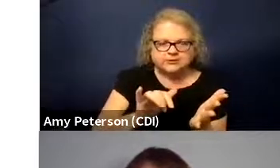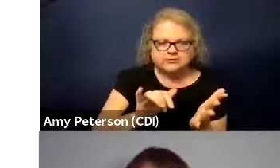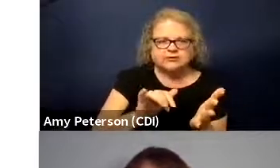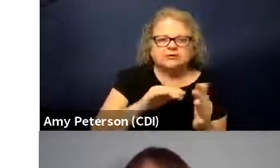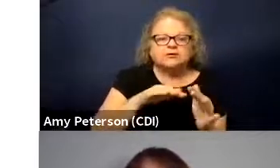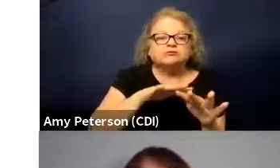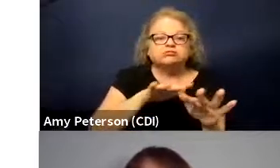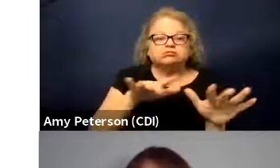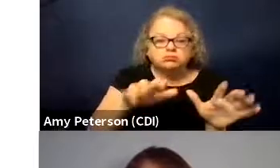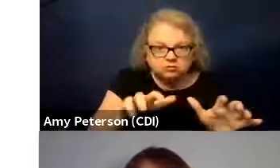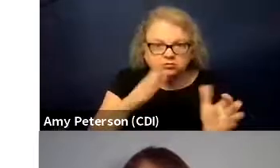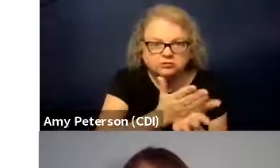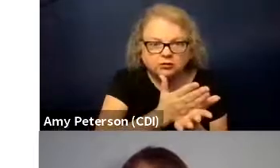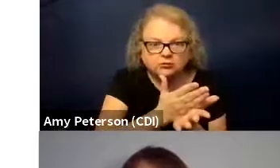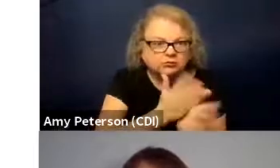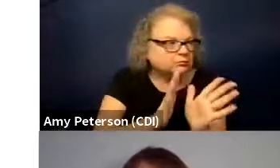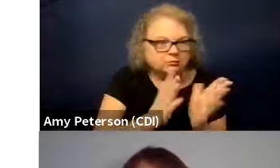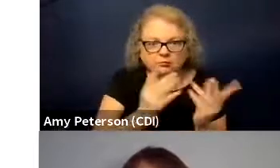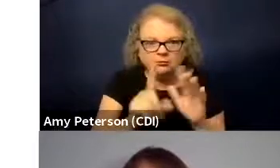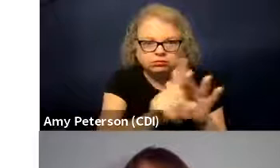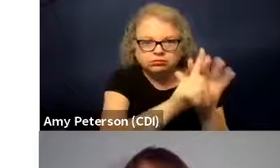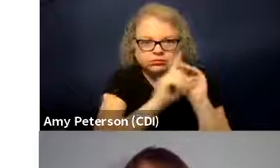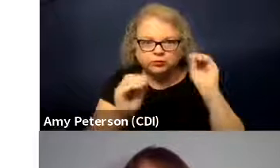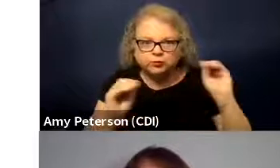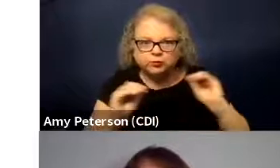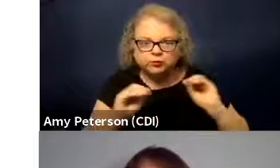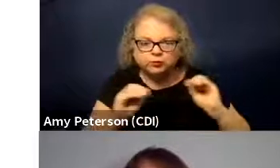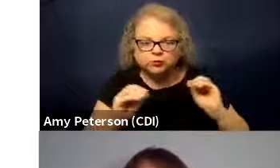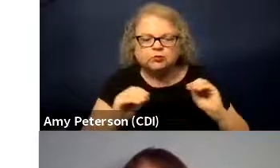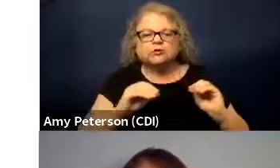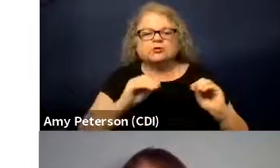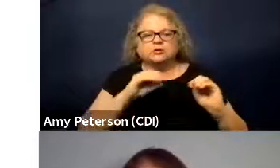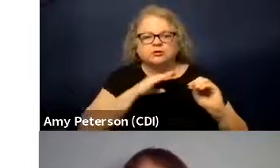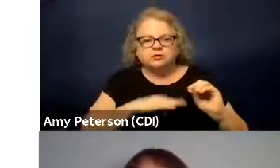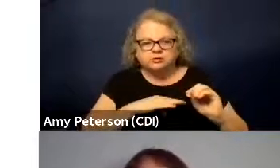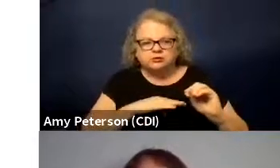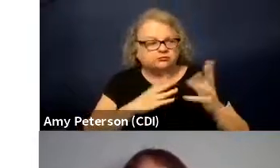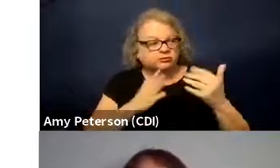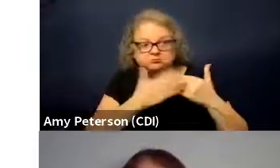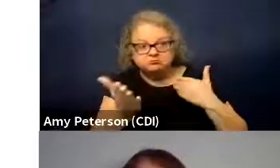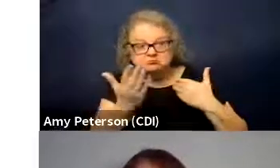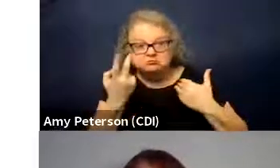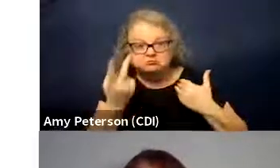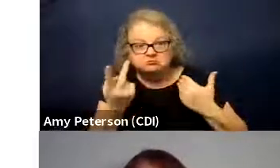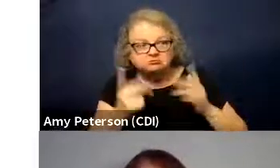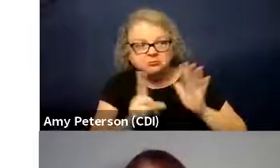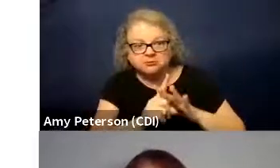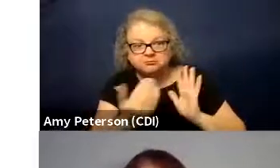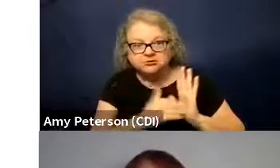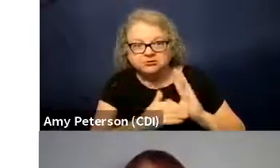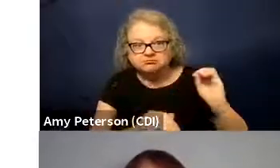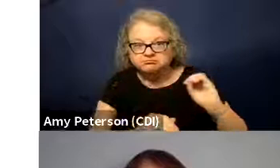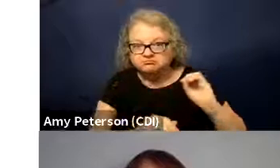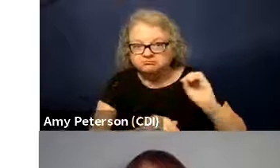more cases of SARS, the original SARS virus. But we've had all those years of